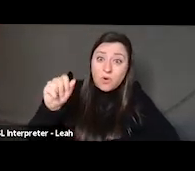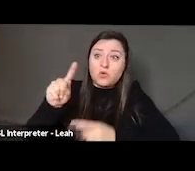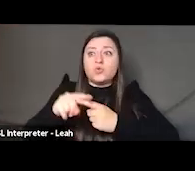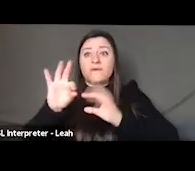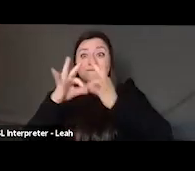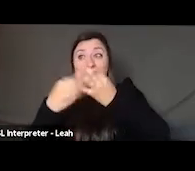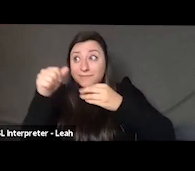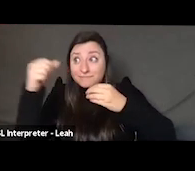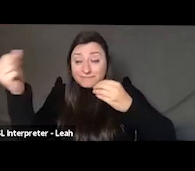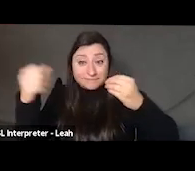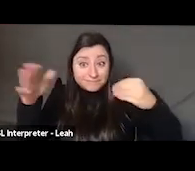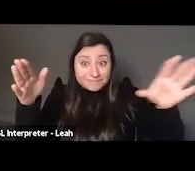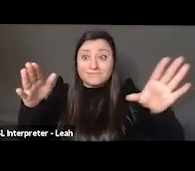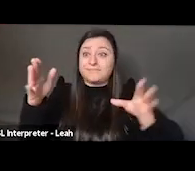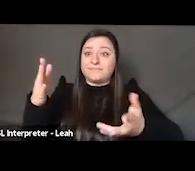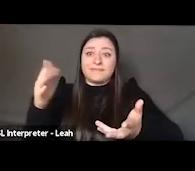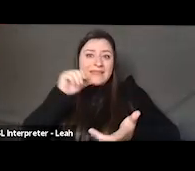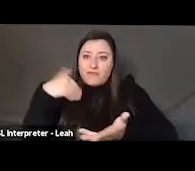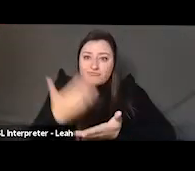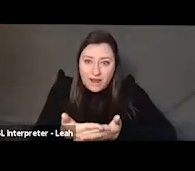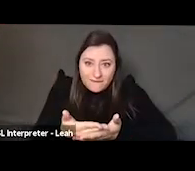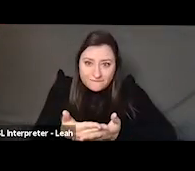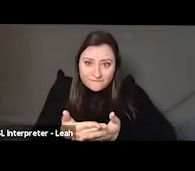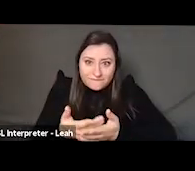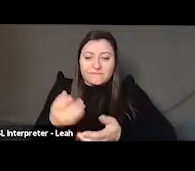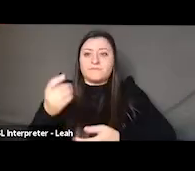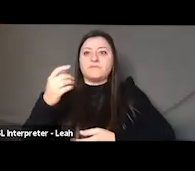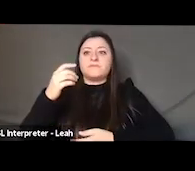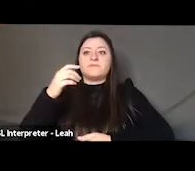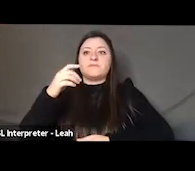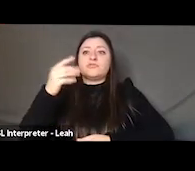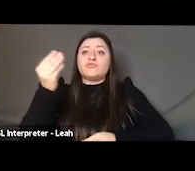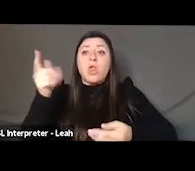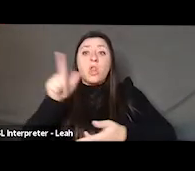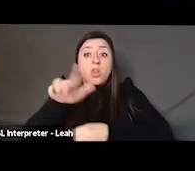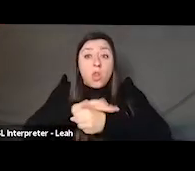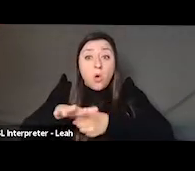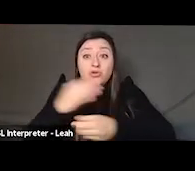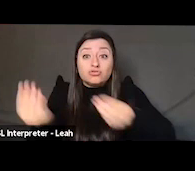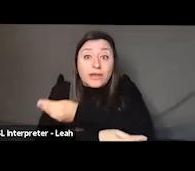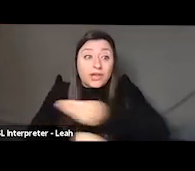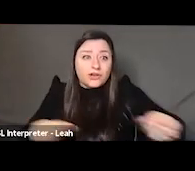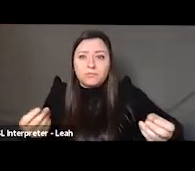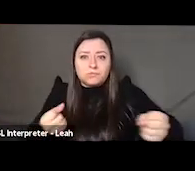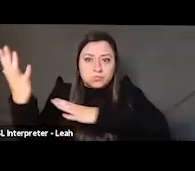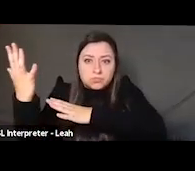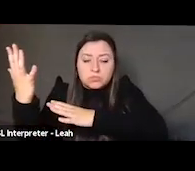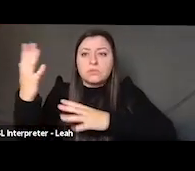in Mount Lebanon didn't arrive. Add to that that local traders confiscated and